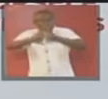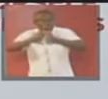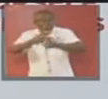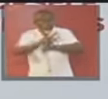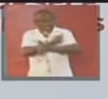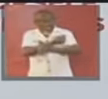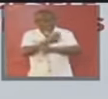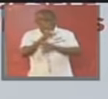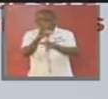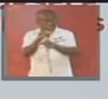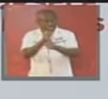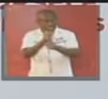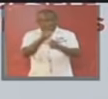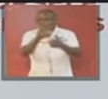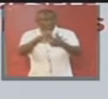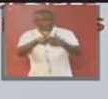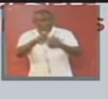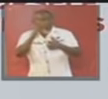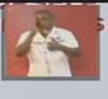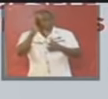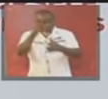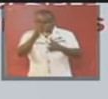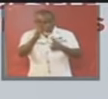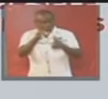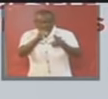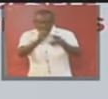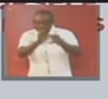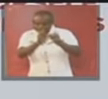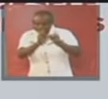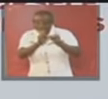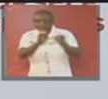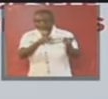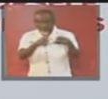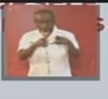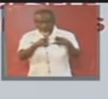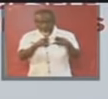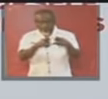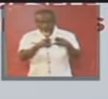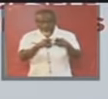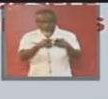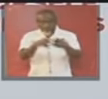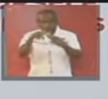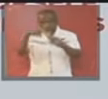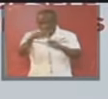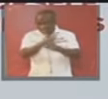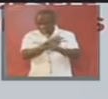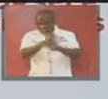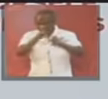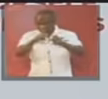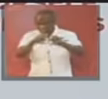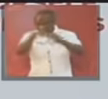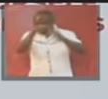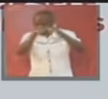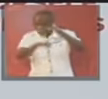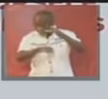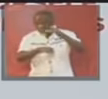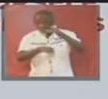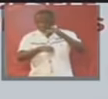instance, the Pfizer vaccine has to be stored at -72. The Moderna vaccine